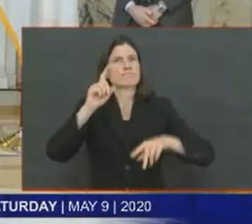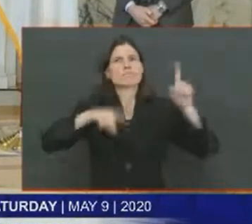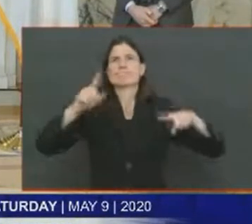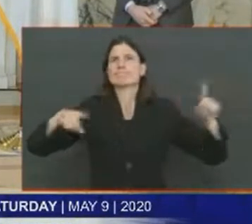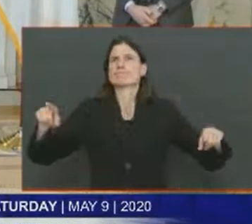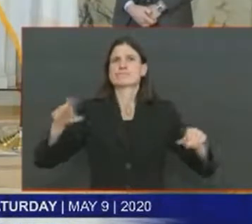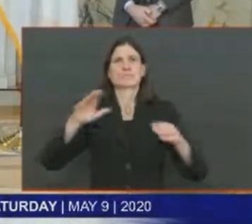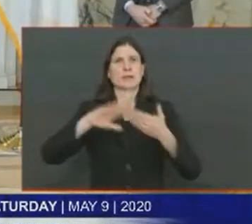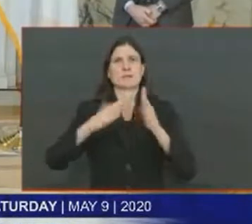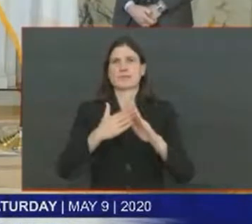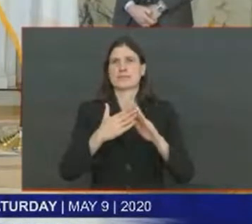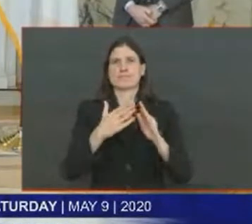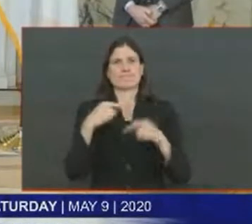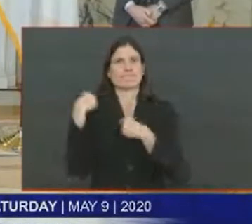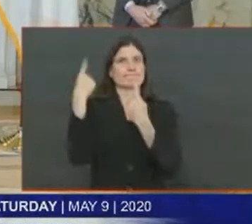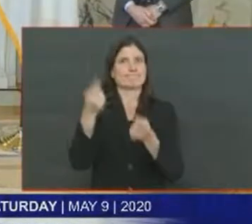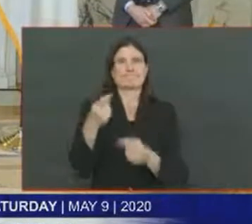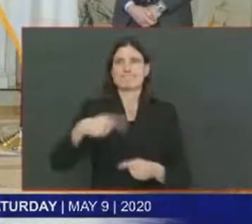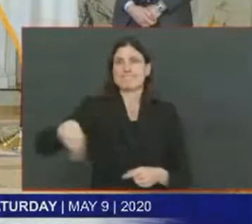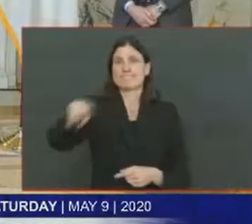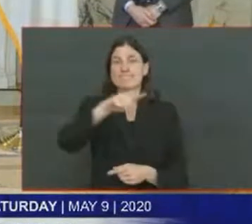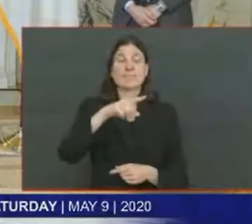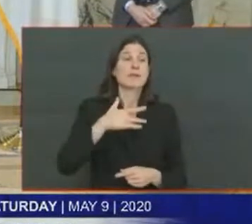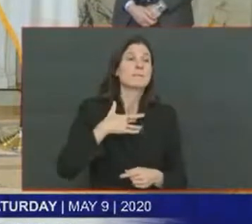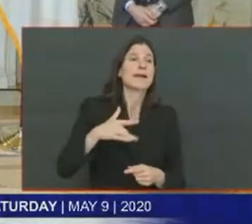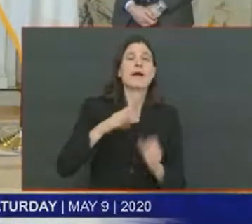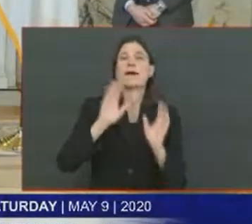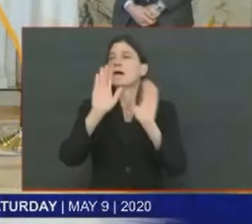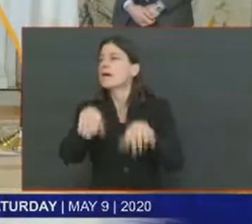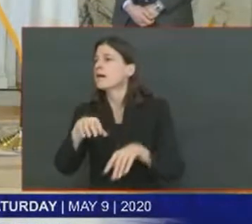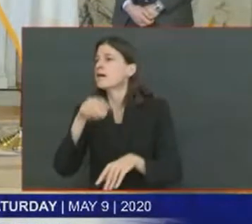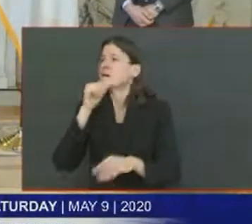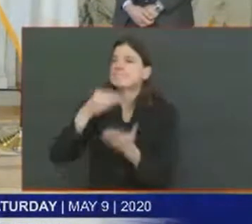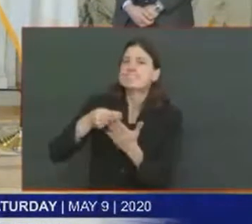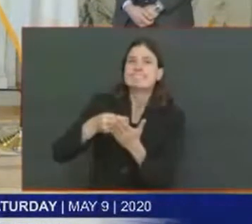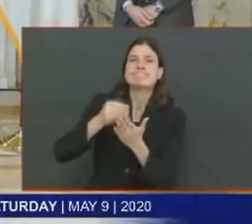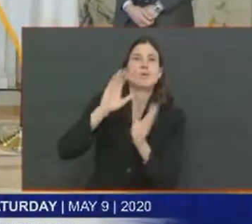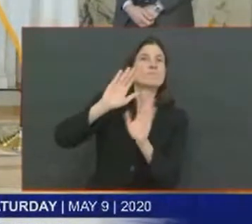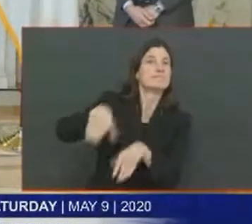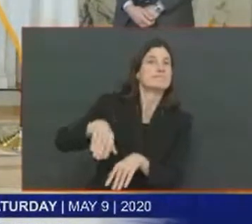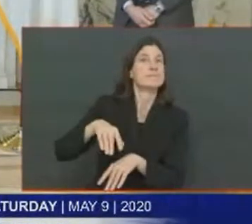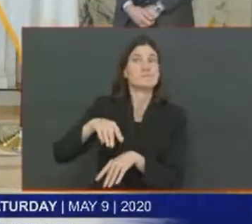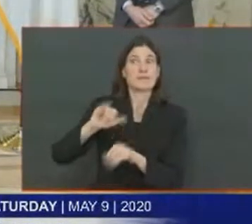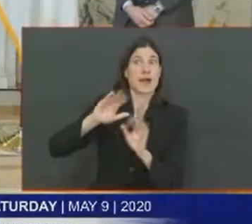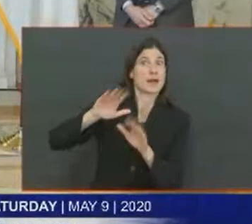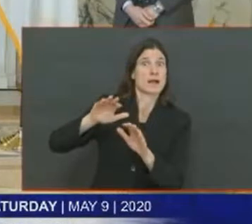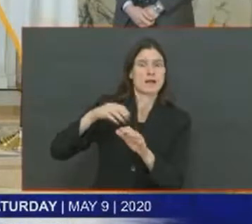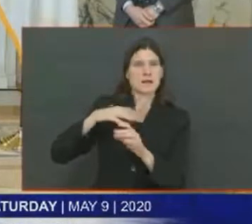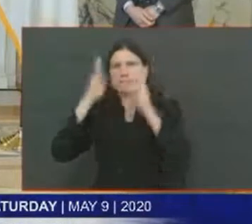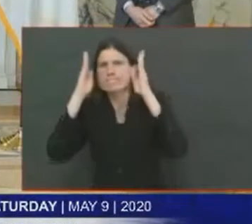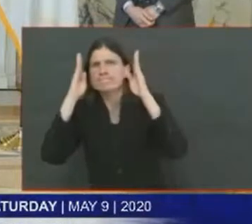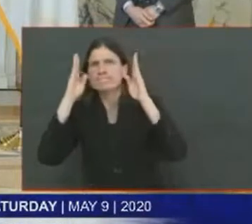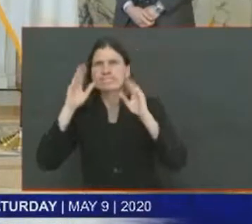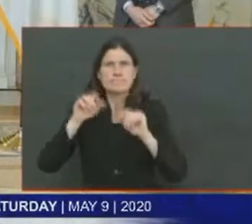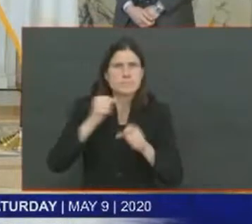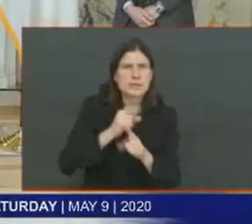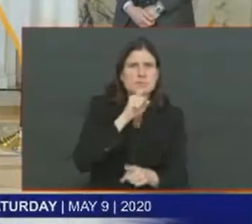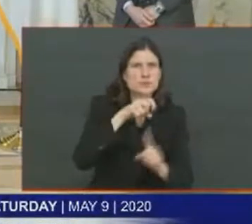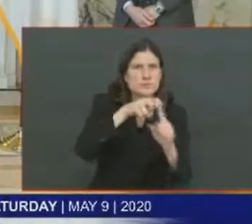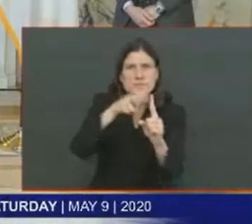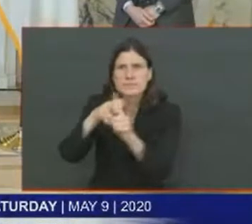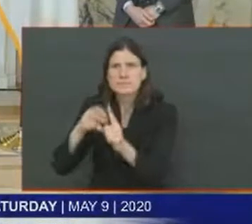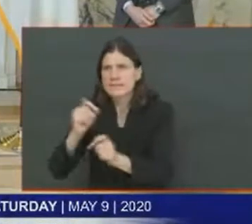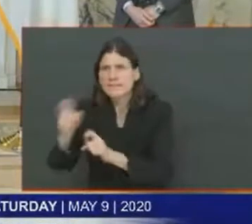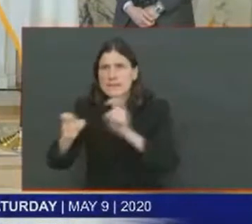Islanders. One mom who received one of these kits actually sent us a thank you note, and she said, and I'm